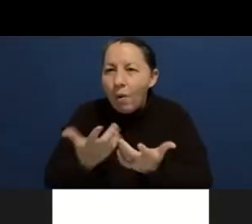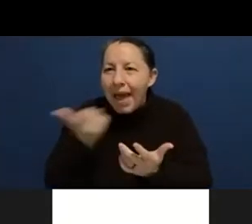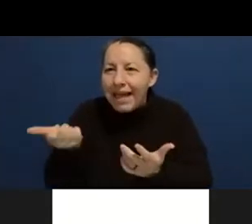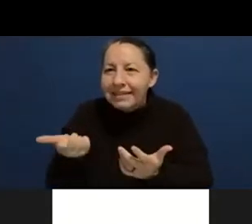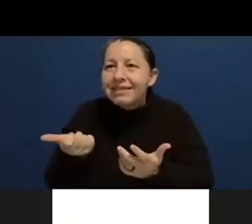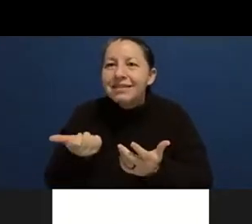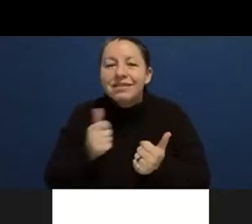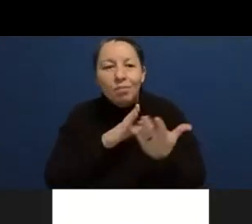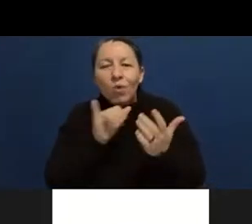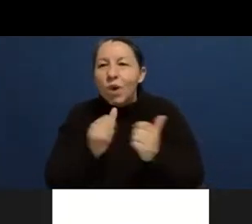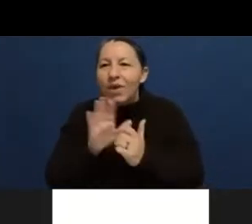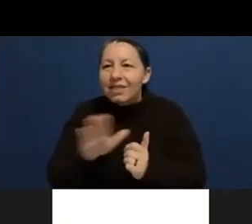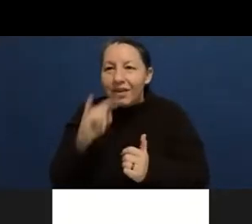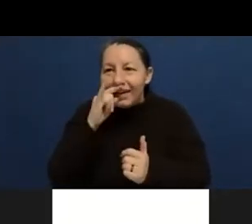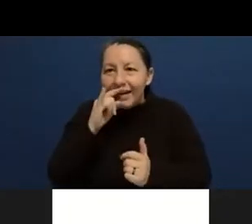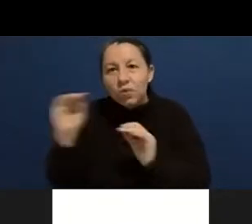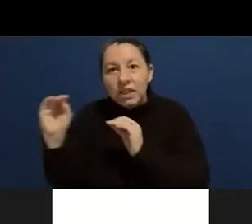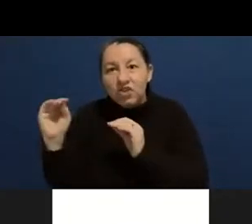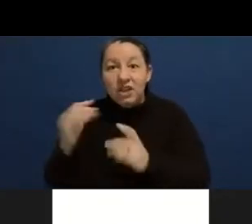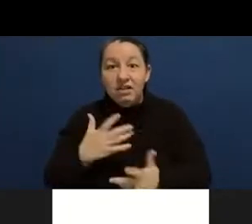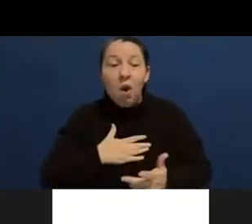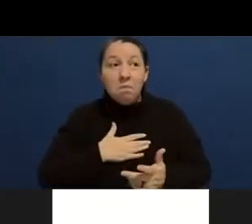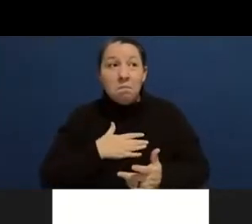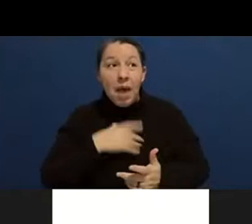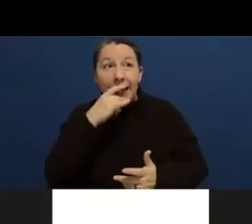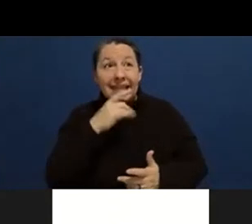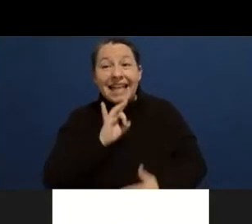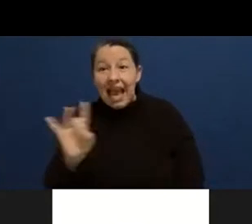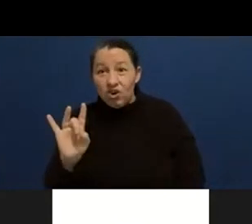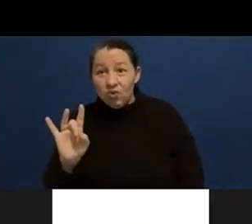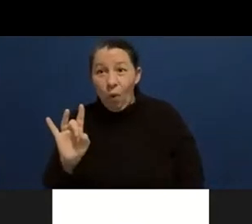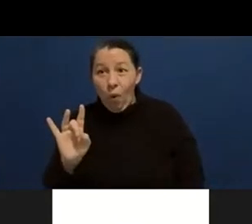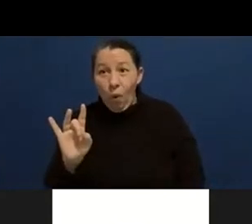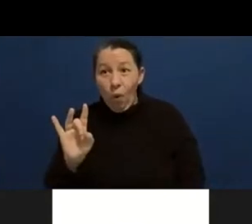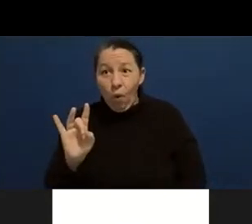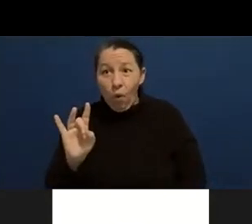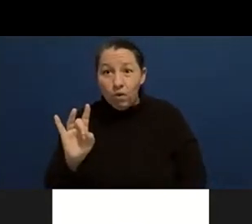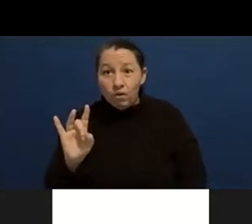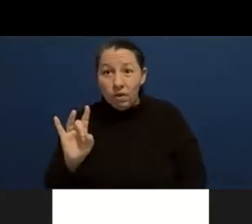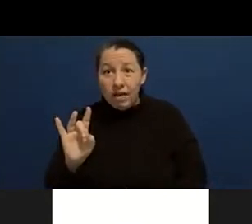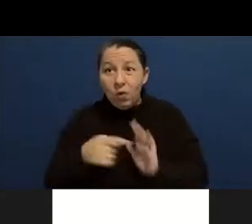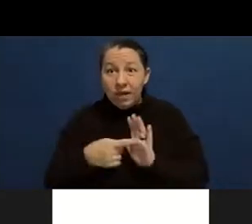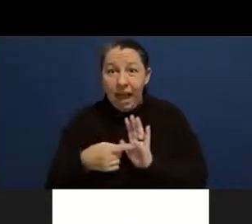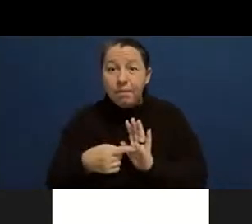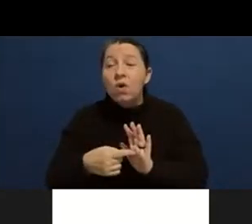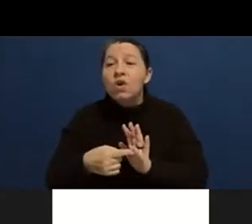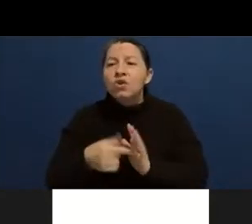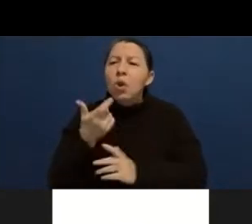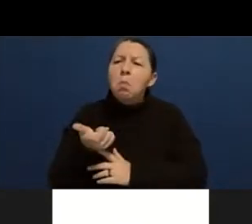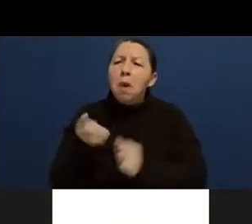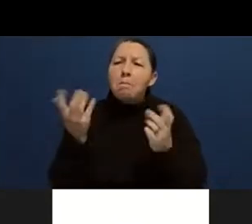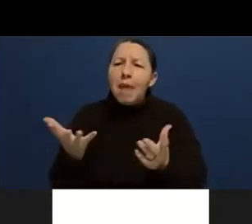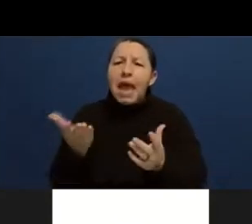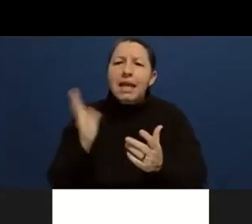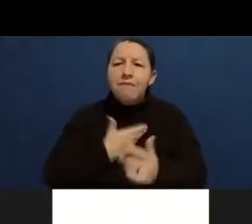homeschooling, is pretty comfortable, and she's only 8. Like having this conversation because she sat in on a lot of webinars that were in our house